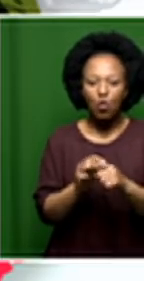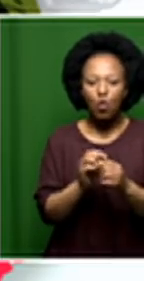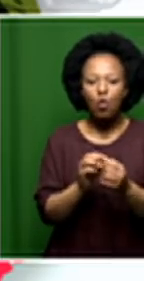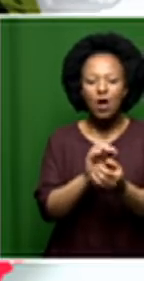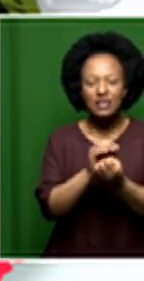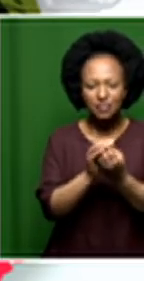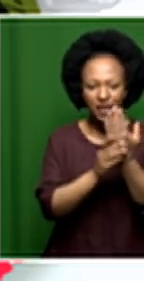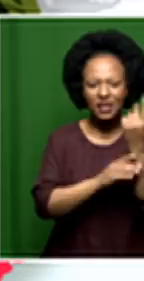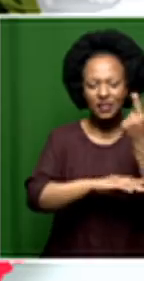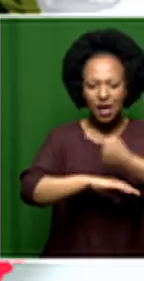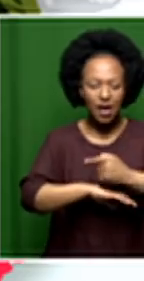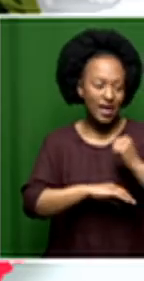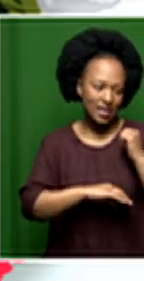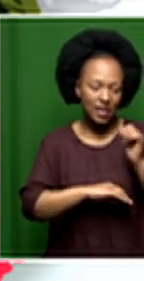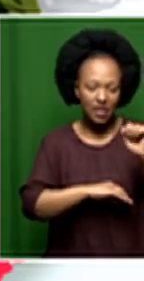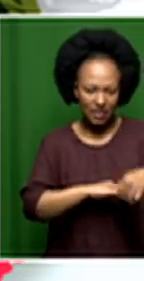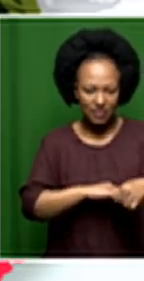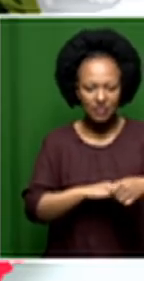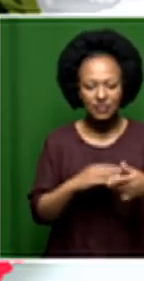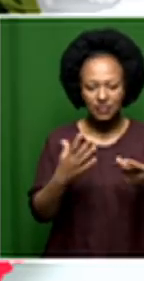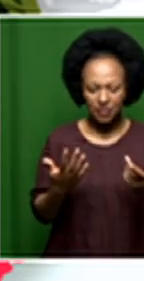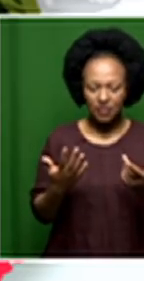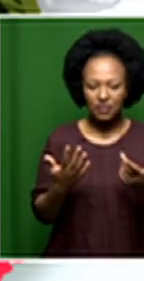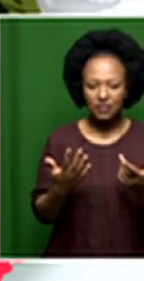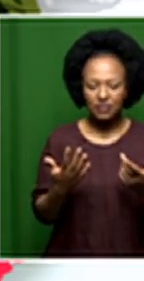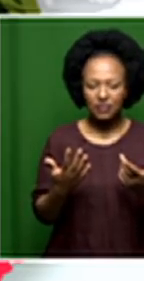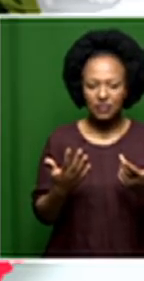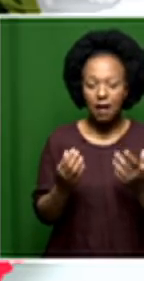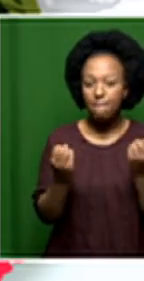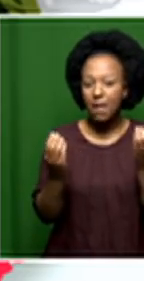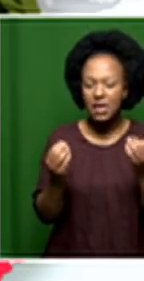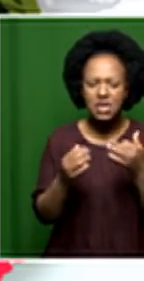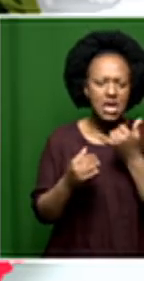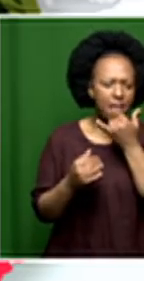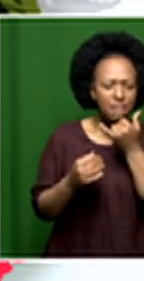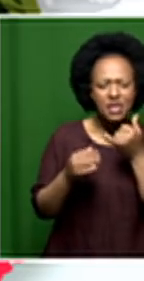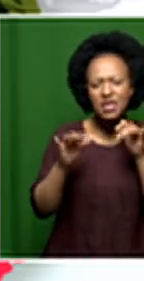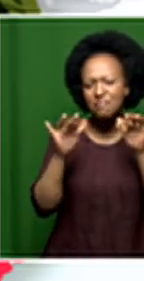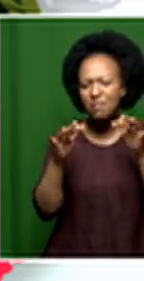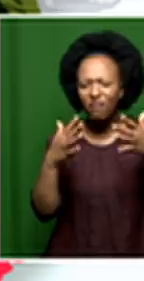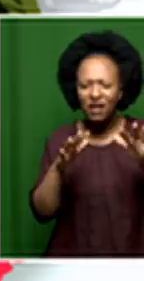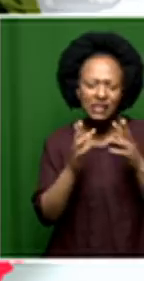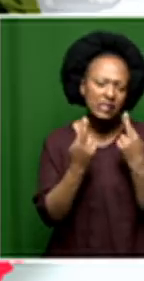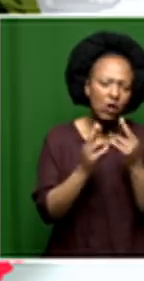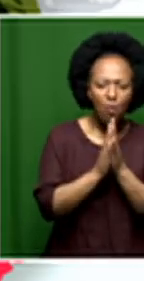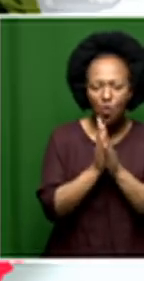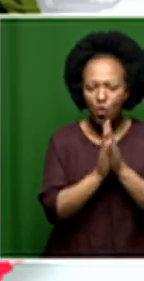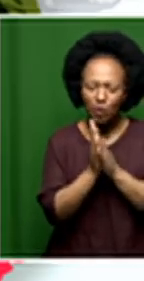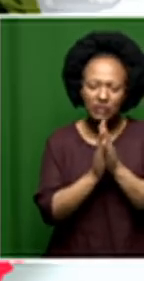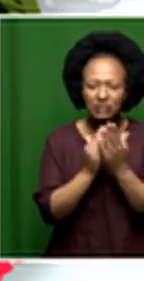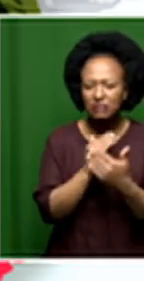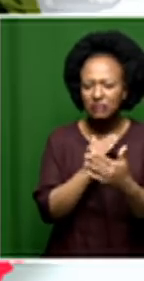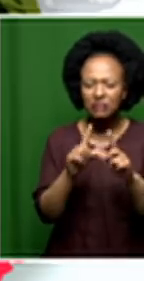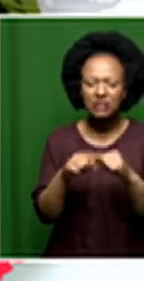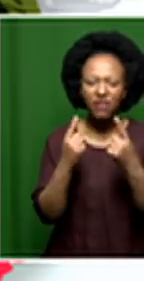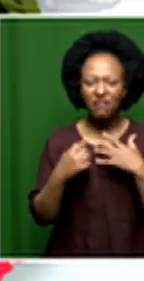Day, and, well, it was Spring Day yesterday. And I think lots of happy people hoping for, you know, a very sort of